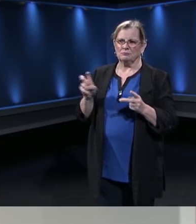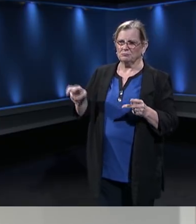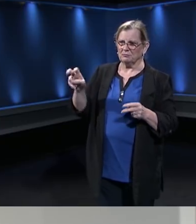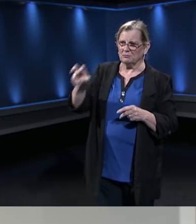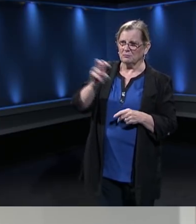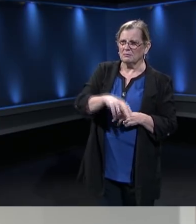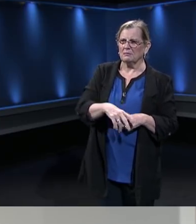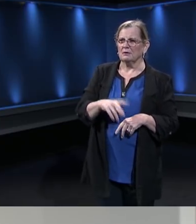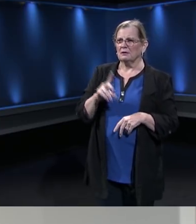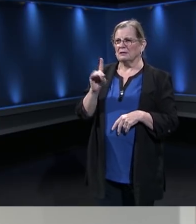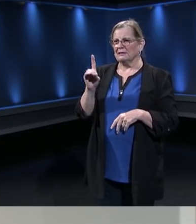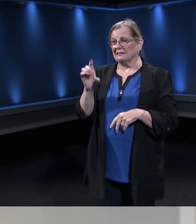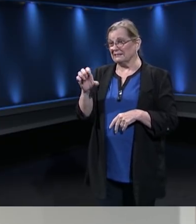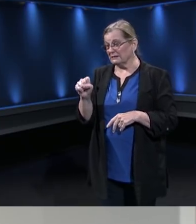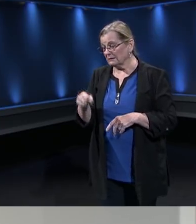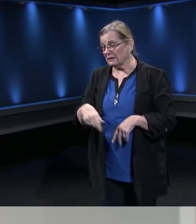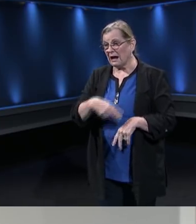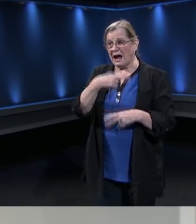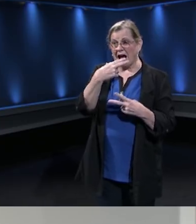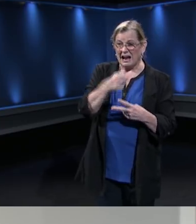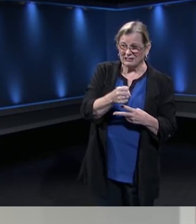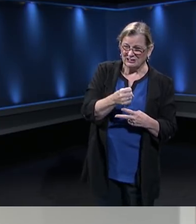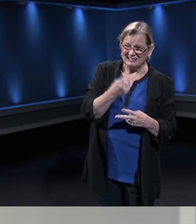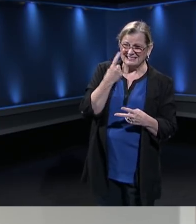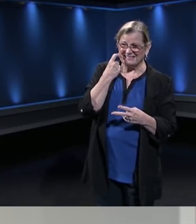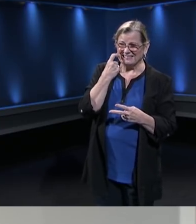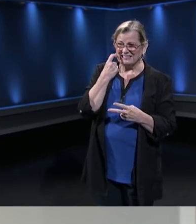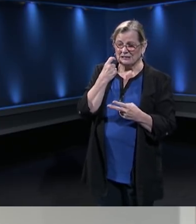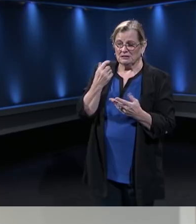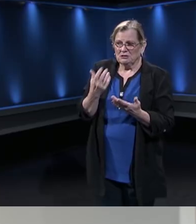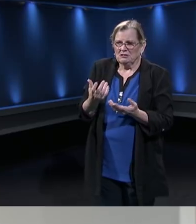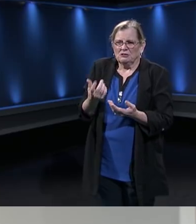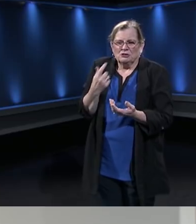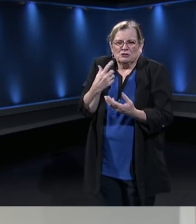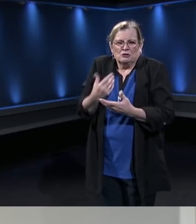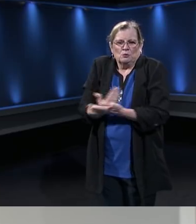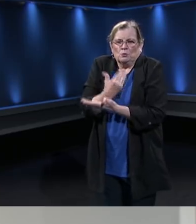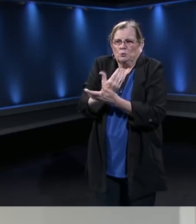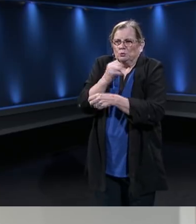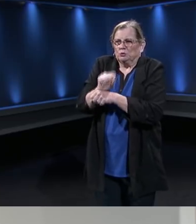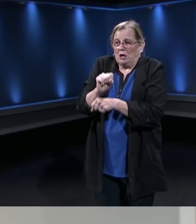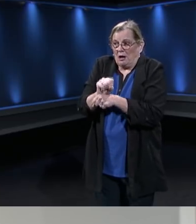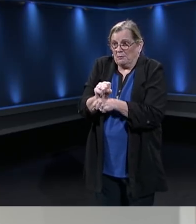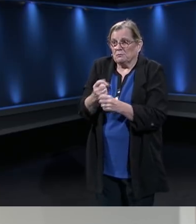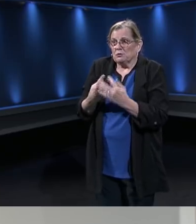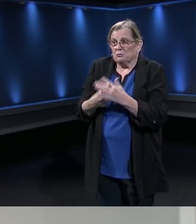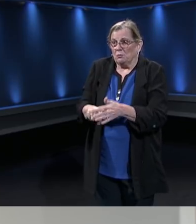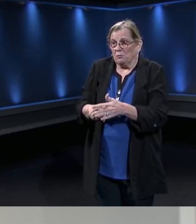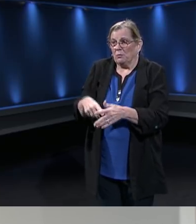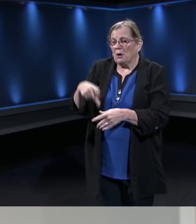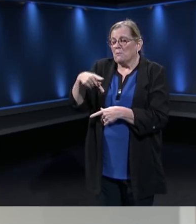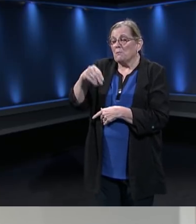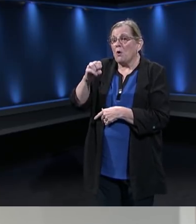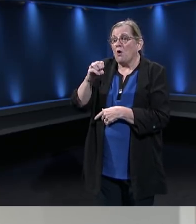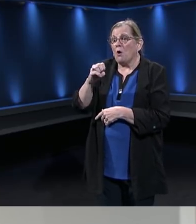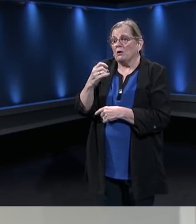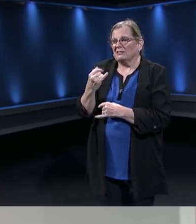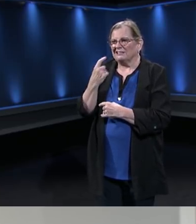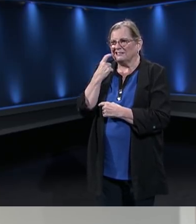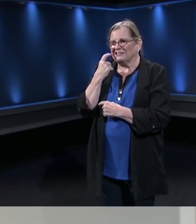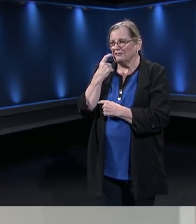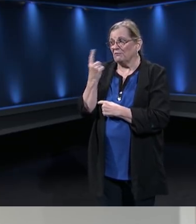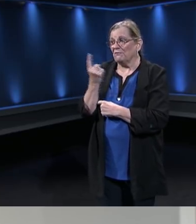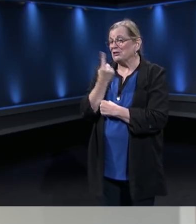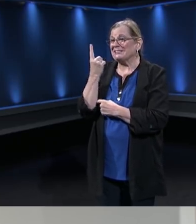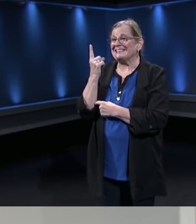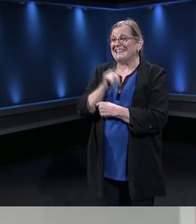West Potomac, and she actually just took a new job at Poe on the very first day of school closure for COVID in